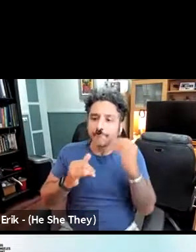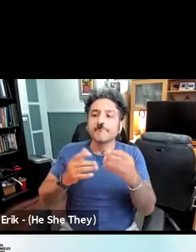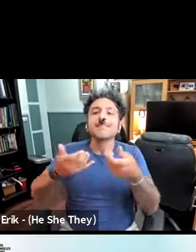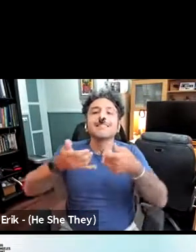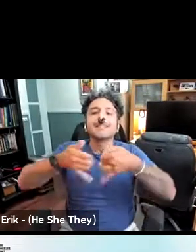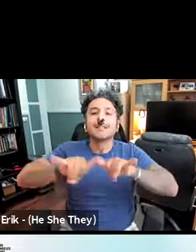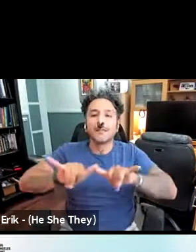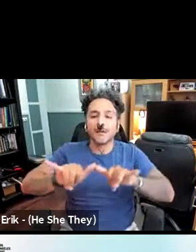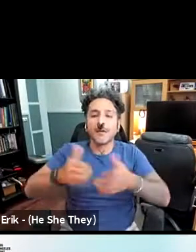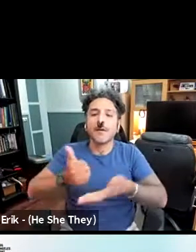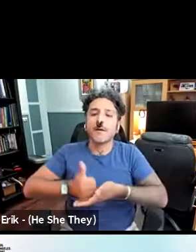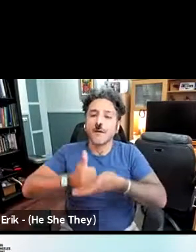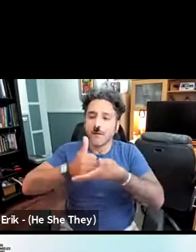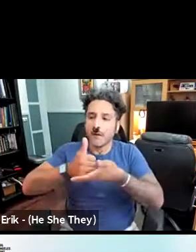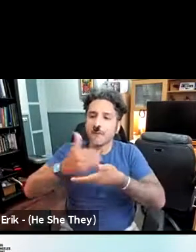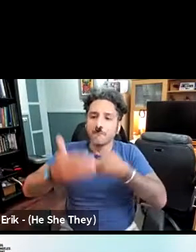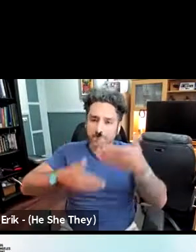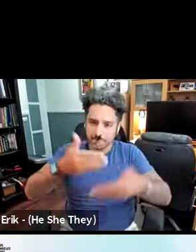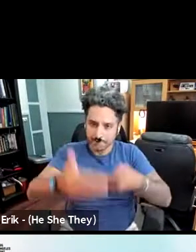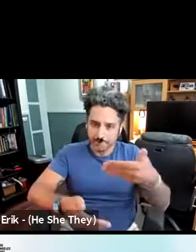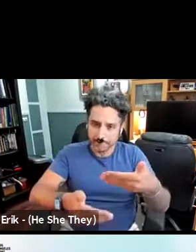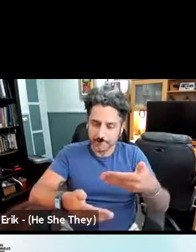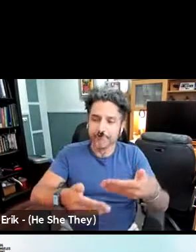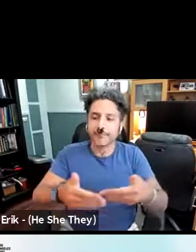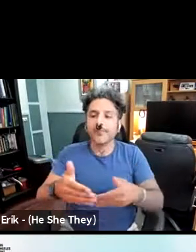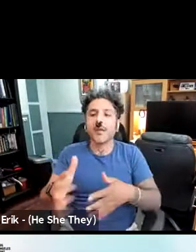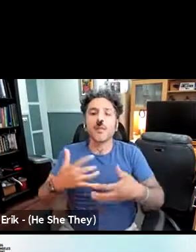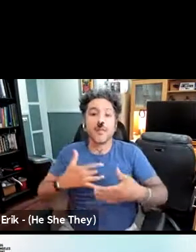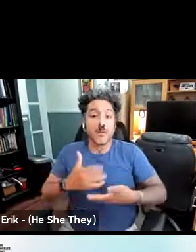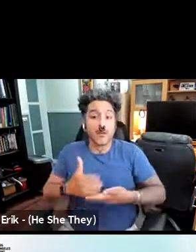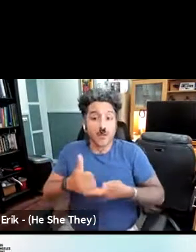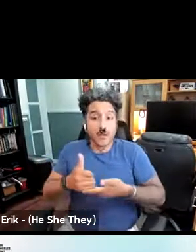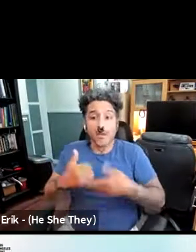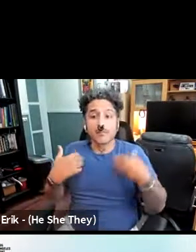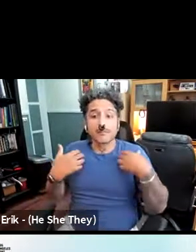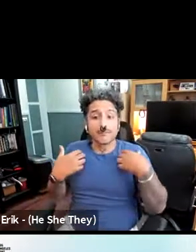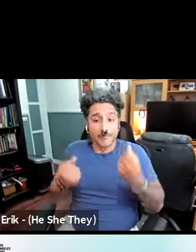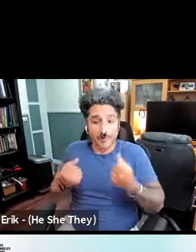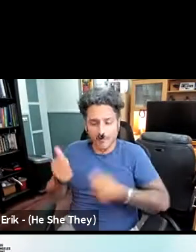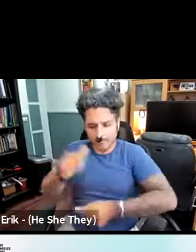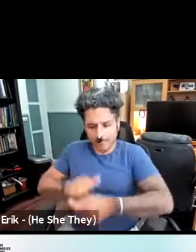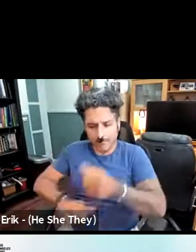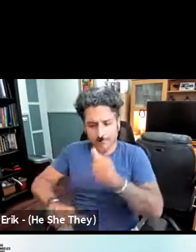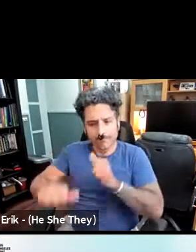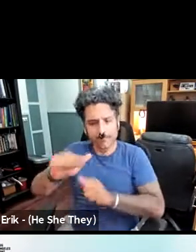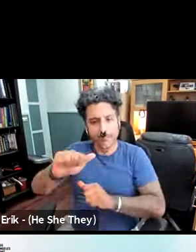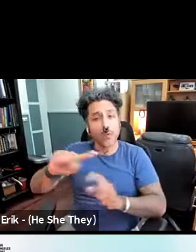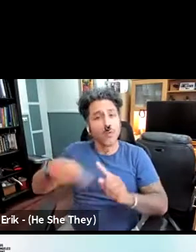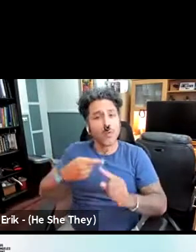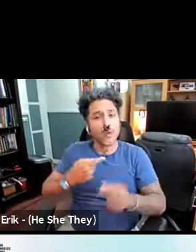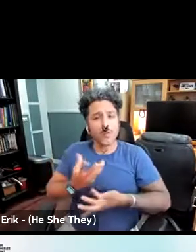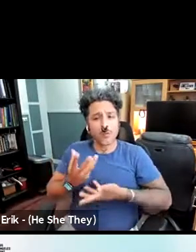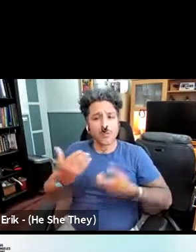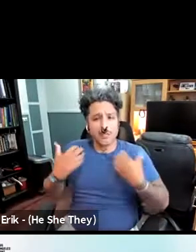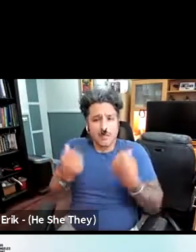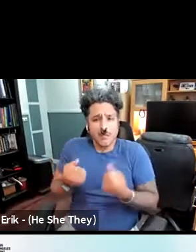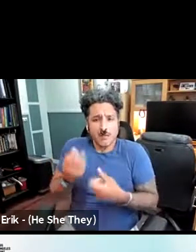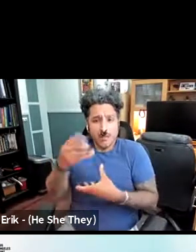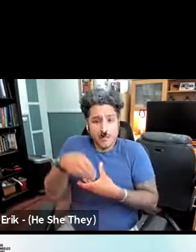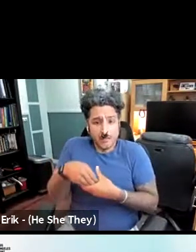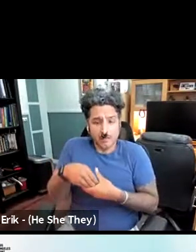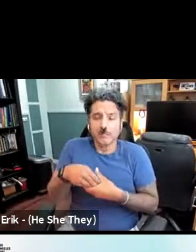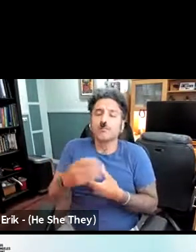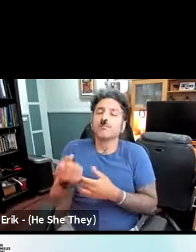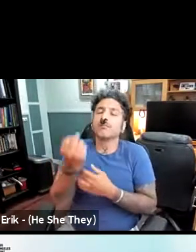way. I think that's the way that we begin to help heal one another. And then once we heal on the inside, we can begin to see who we